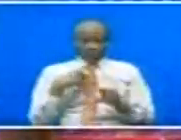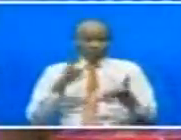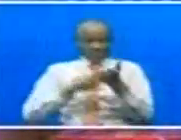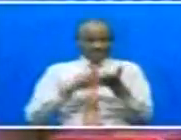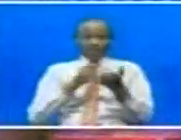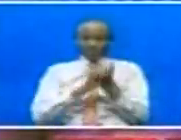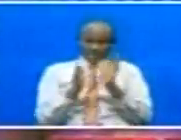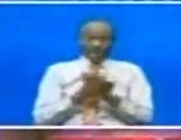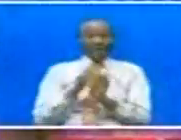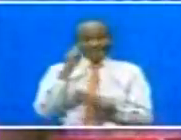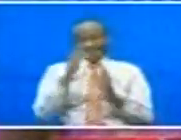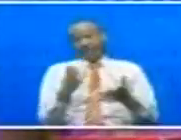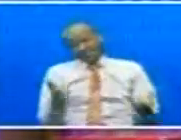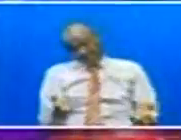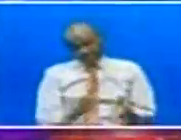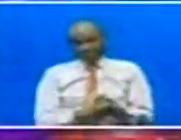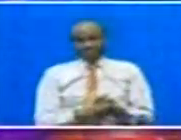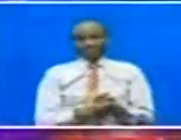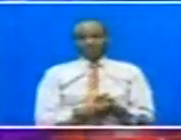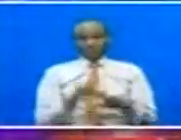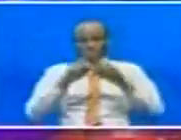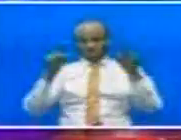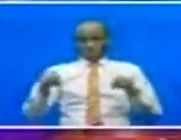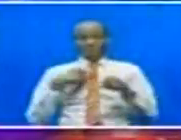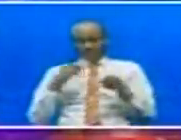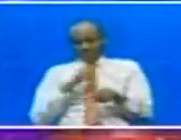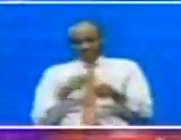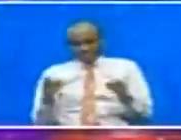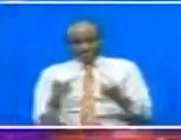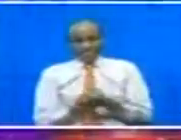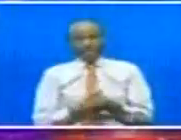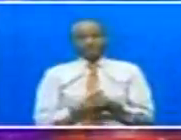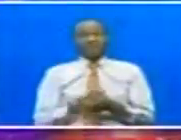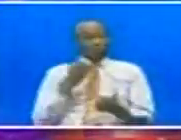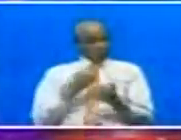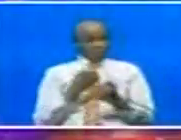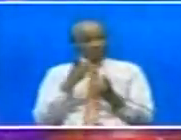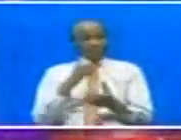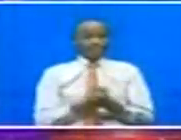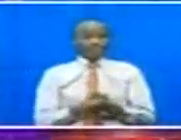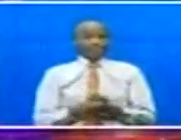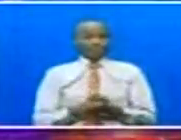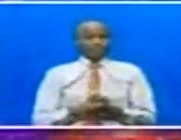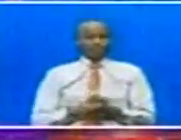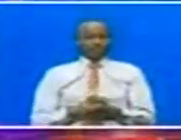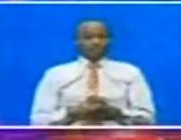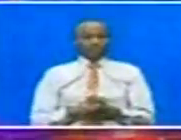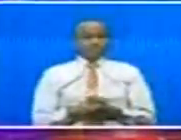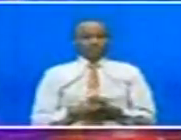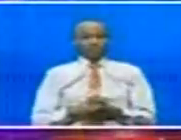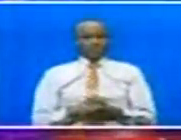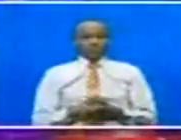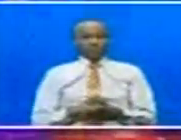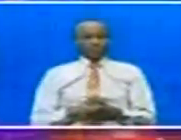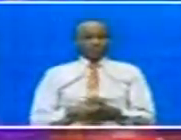right? Yeah, right, of citizenship. Yeah, yeah, a so. Window. Yeah, a window. Yeah, so wow, basically, tough that's one. It. Tough one. I don't know. Okay. There are many. Well, I